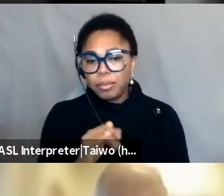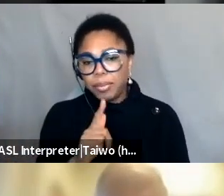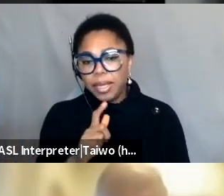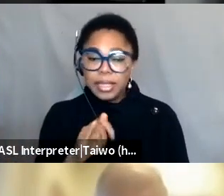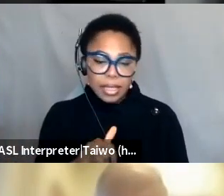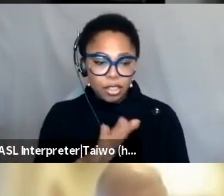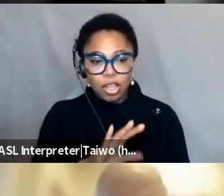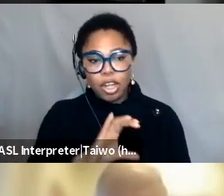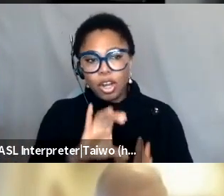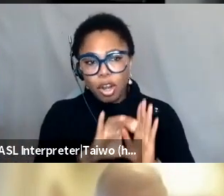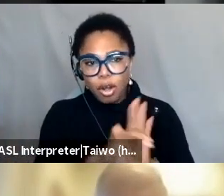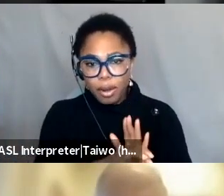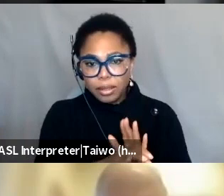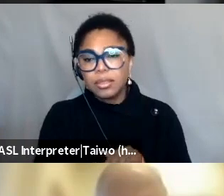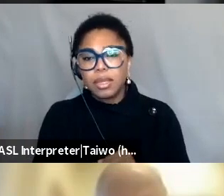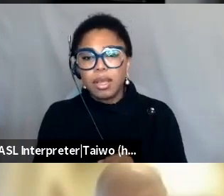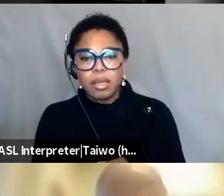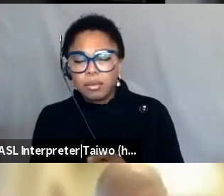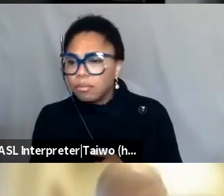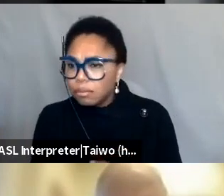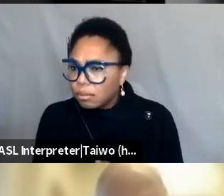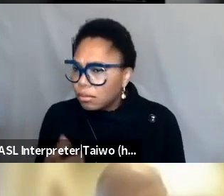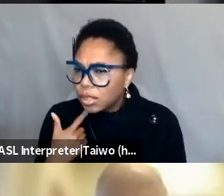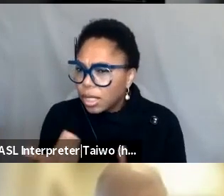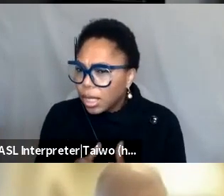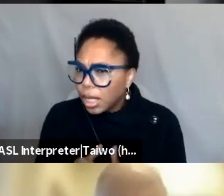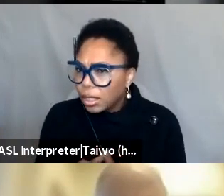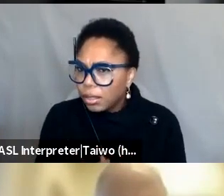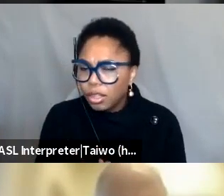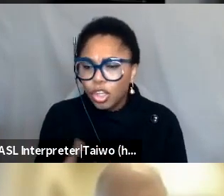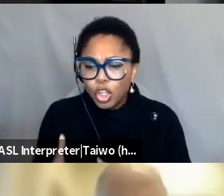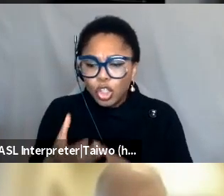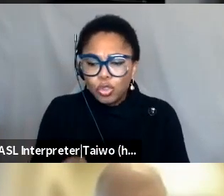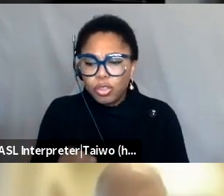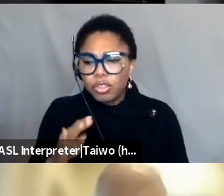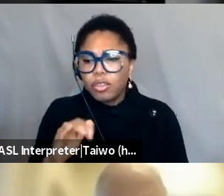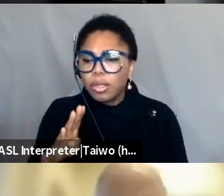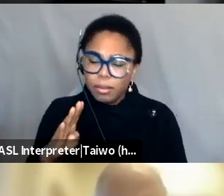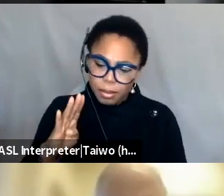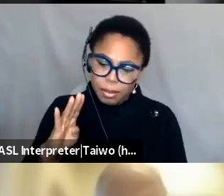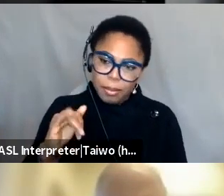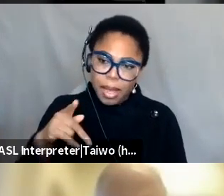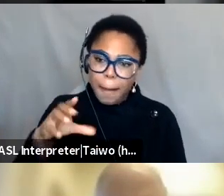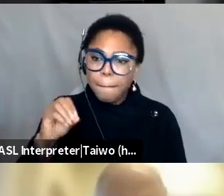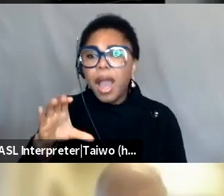took the focus trust of BIPOC students. Say that again, Caitlin? The trust of the BIPOC students who might have been in the